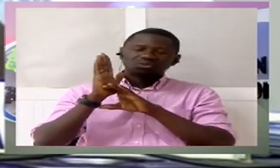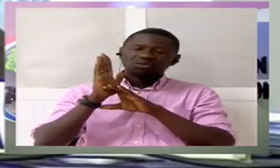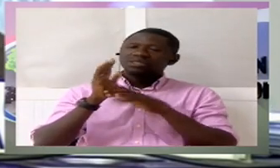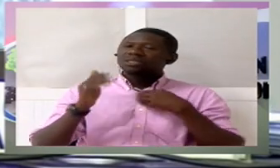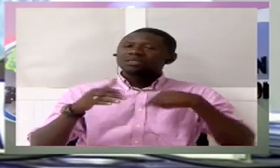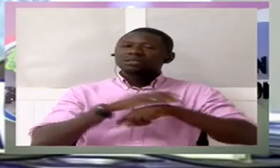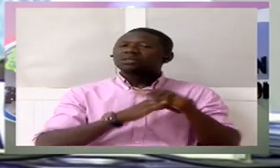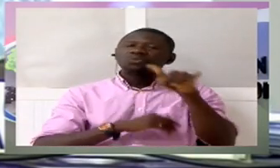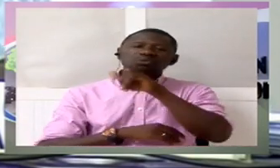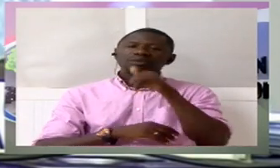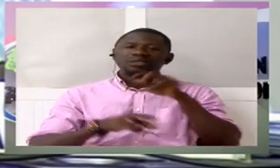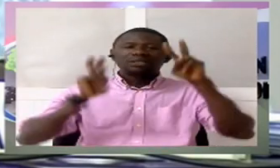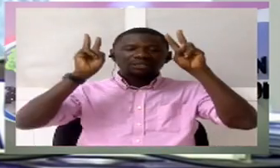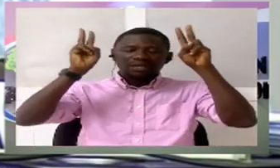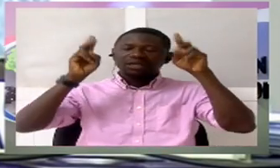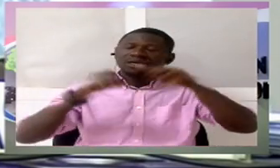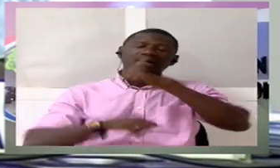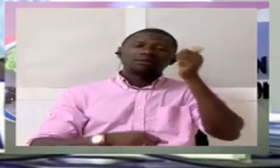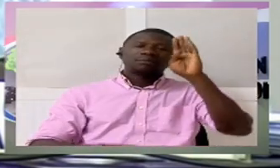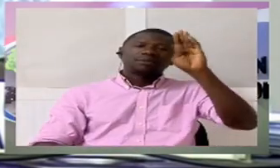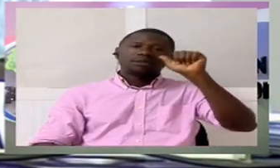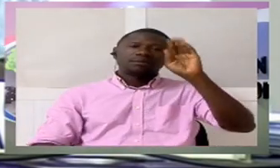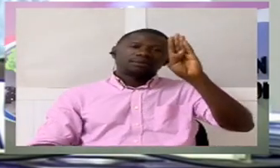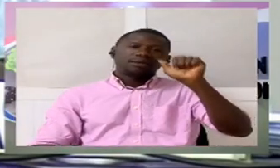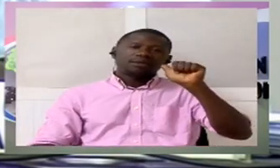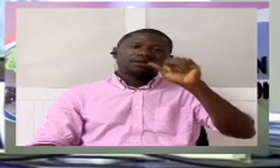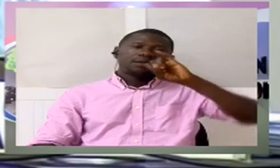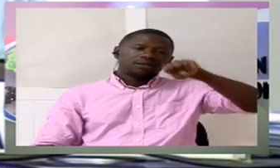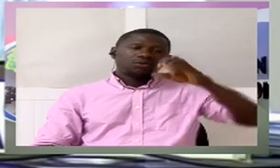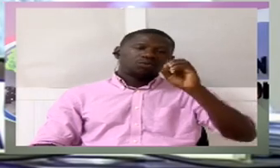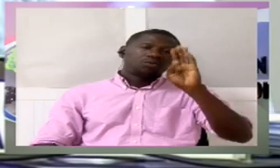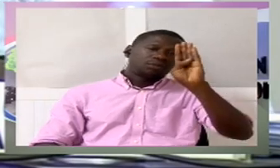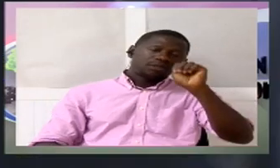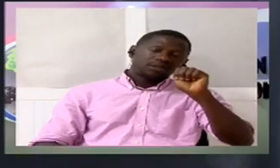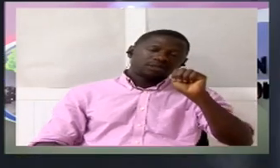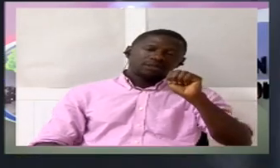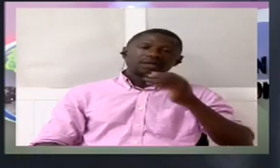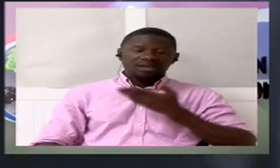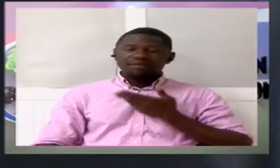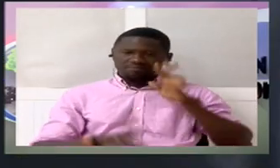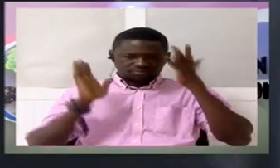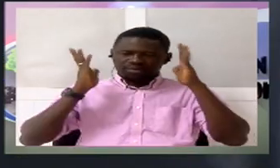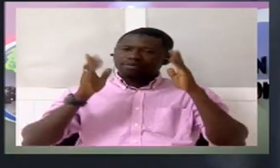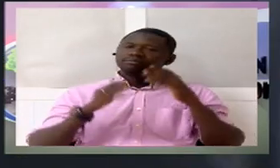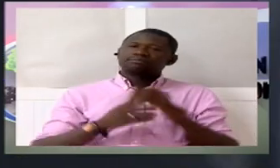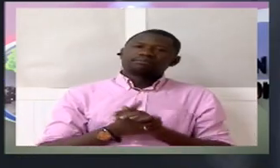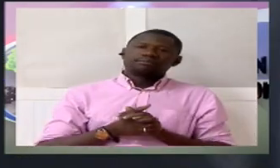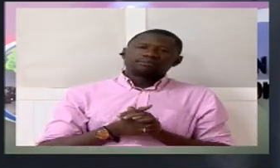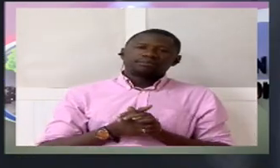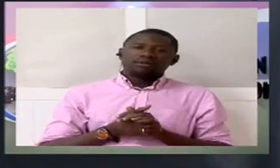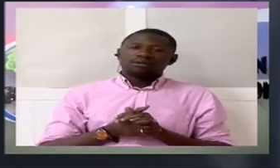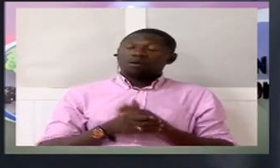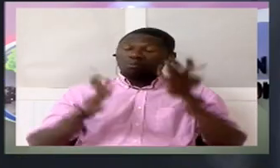in which Yaya Jame and Baba Job had a problem. Kobitum wo kolu kono meyalon